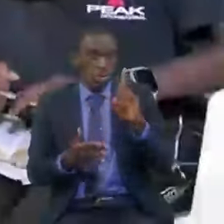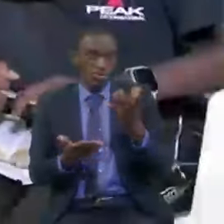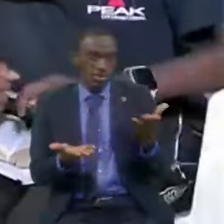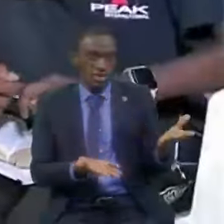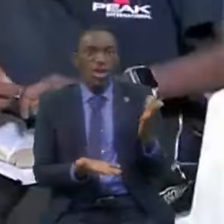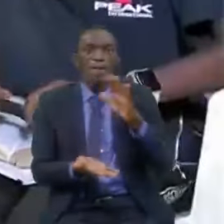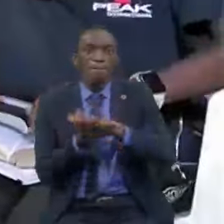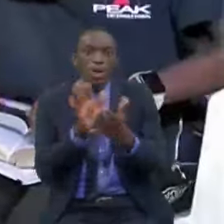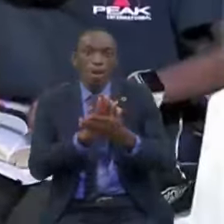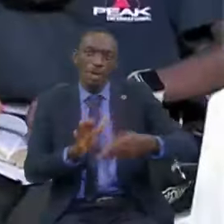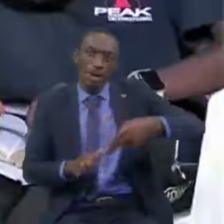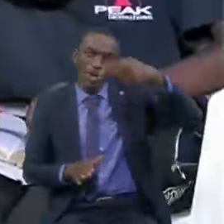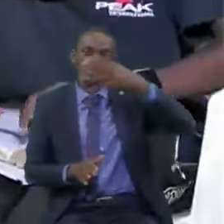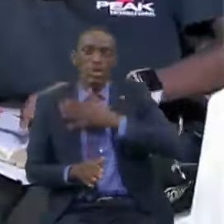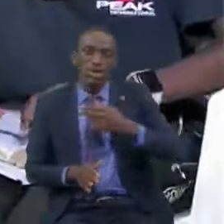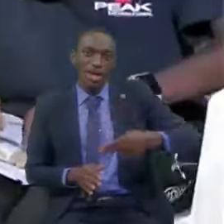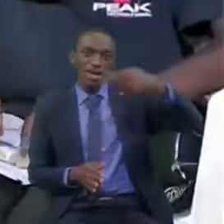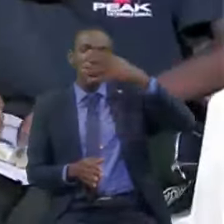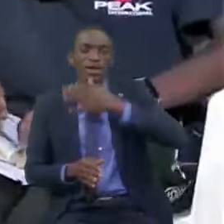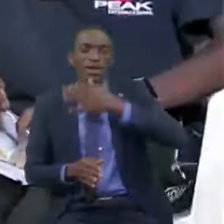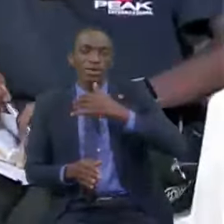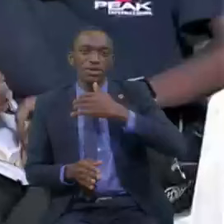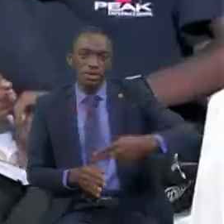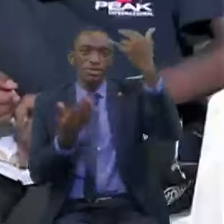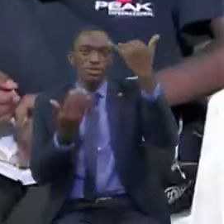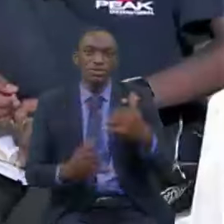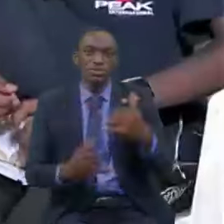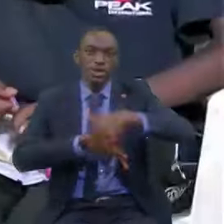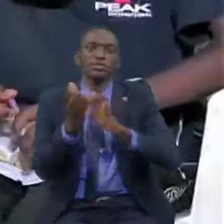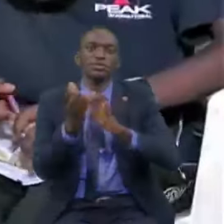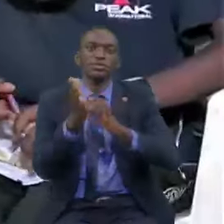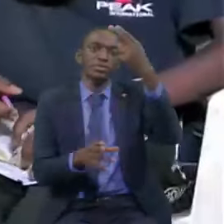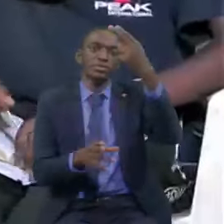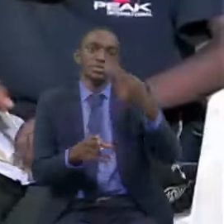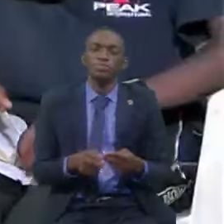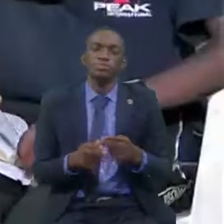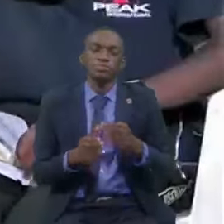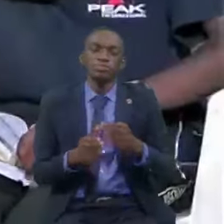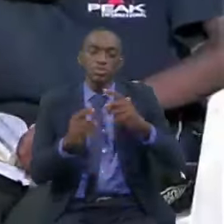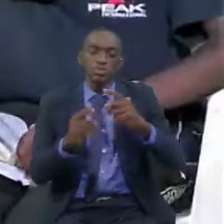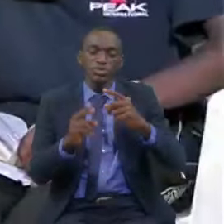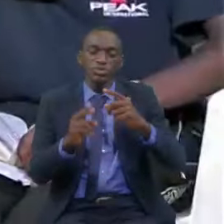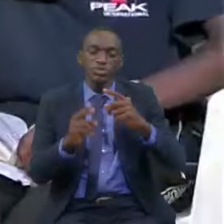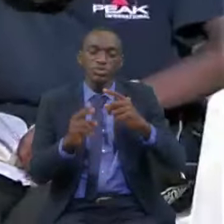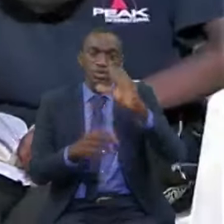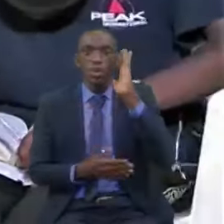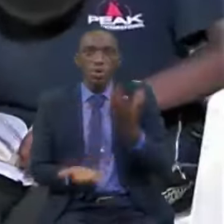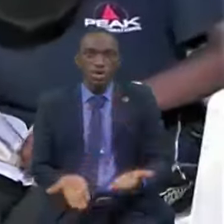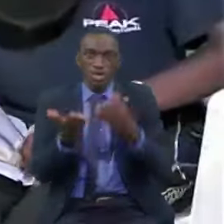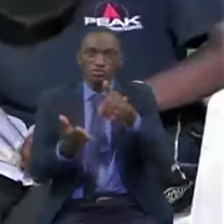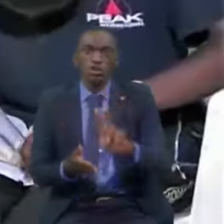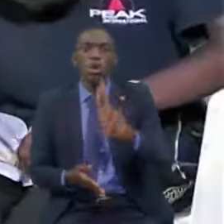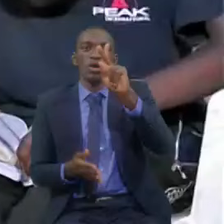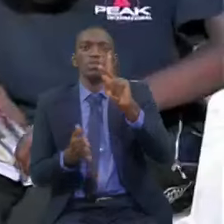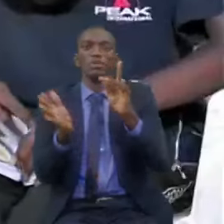higher tonight in Jesus' name. Calvary will lift you up. Christ will lift